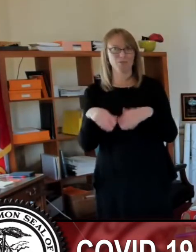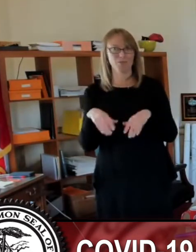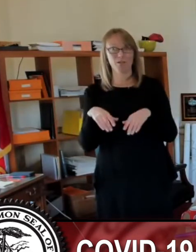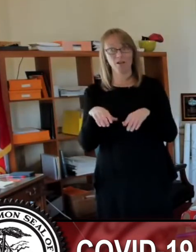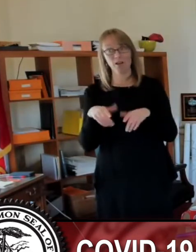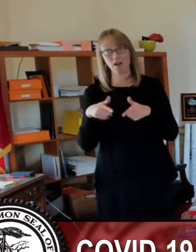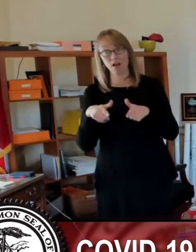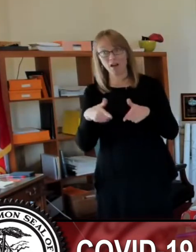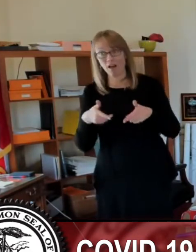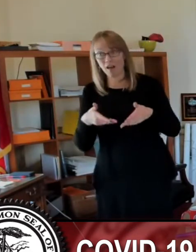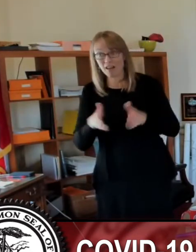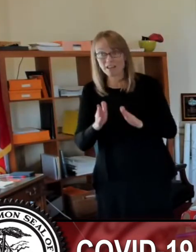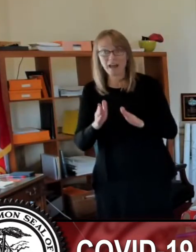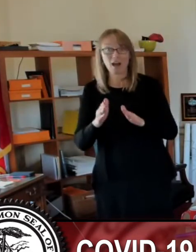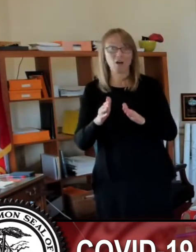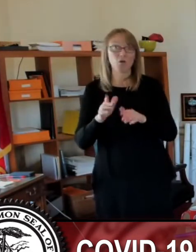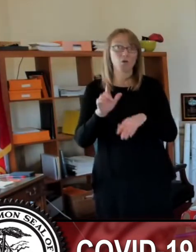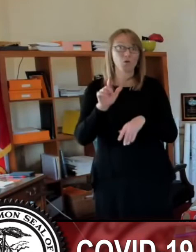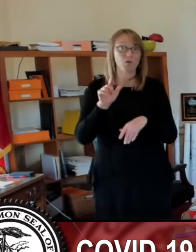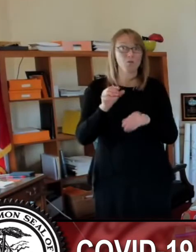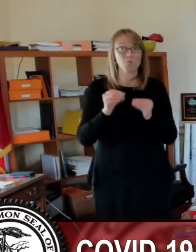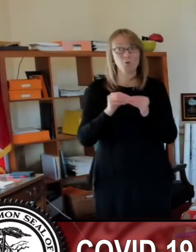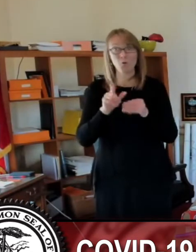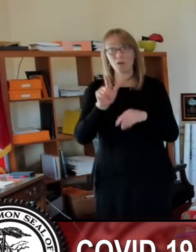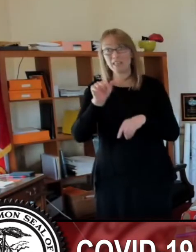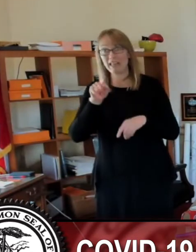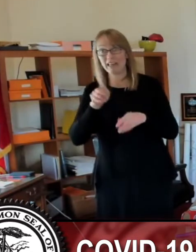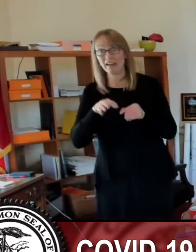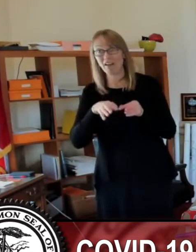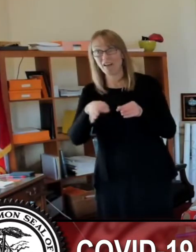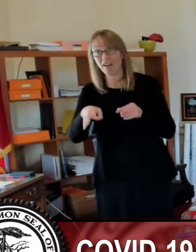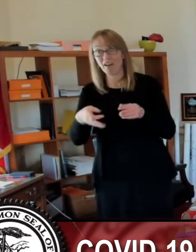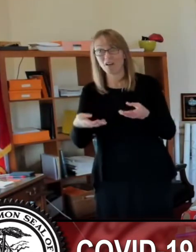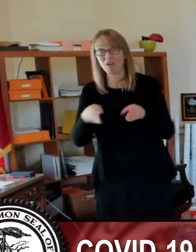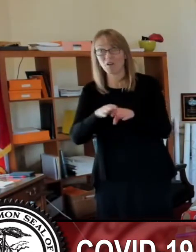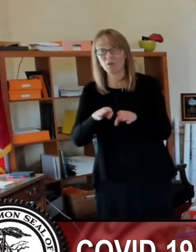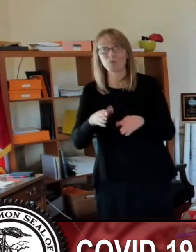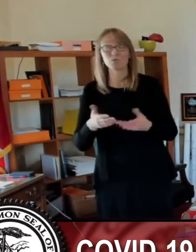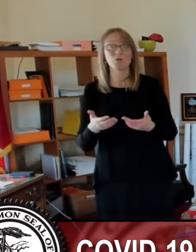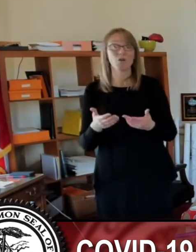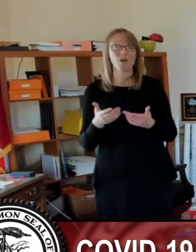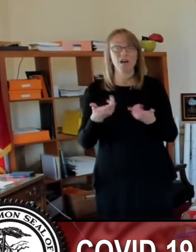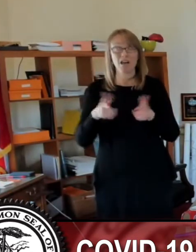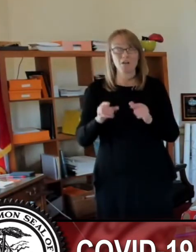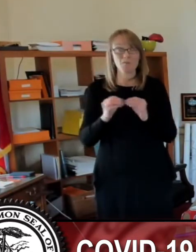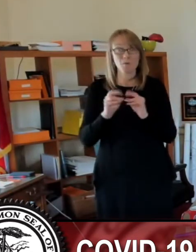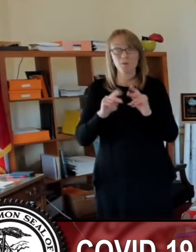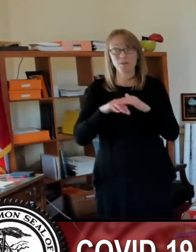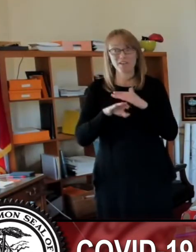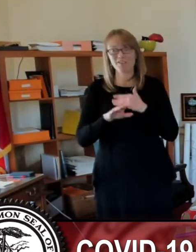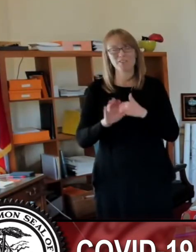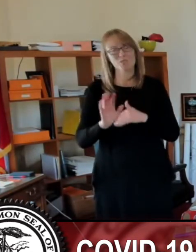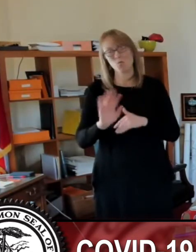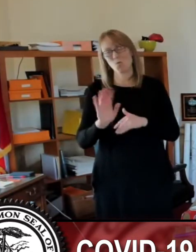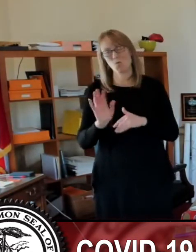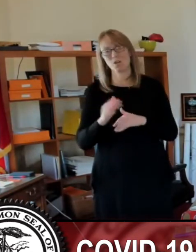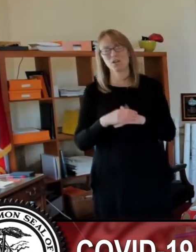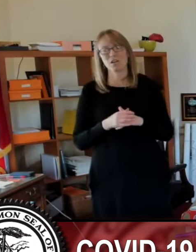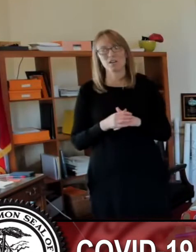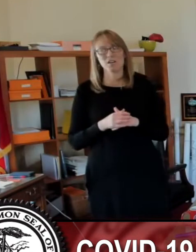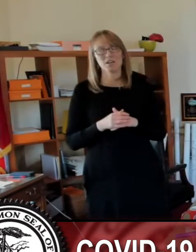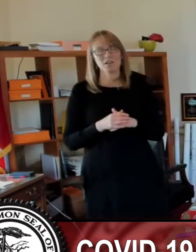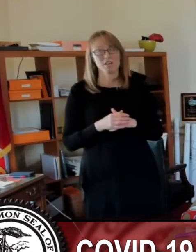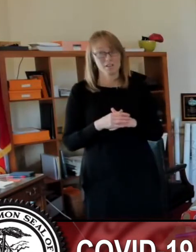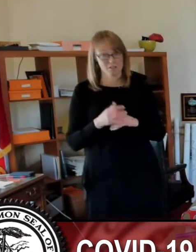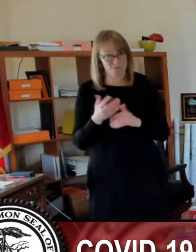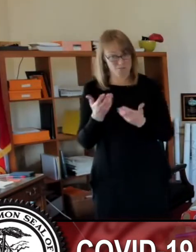less occupancy and an earlier closing time? It's been suggested. We're trying to avoid it. That's the